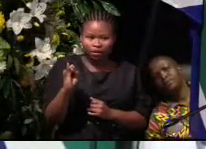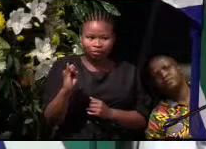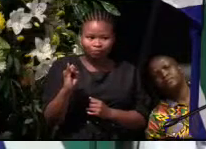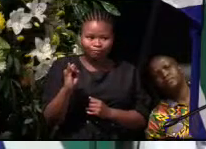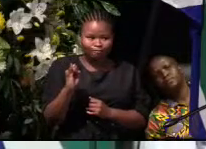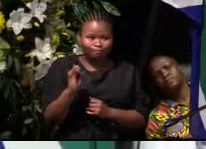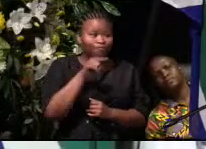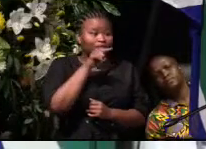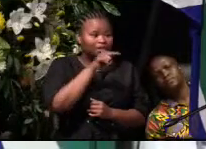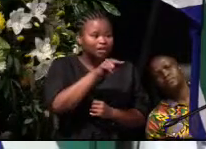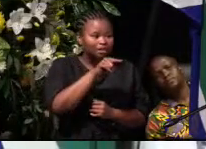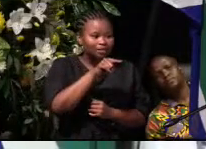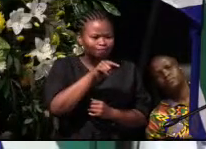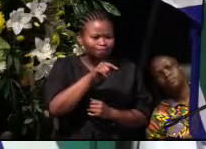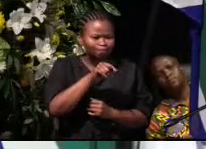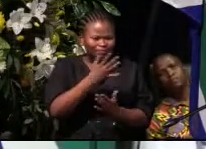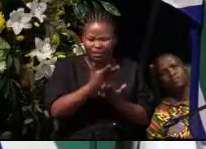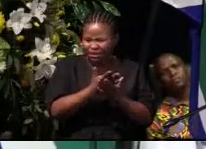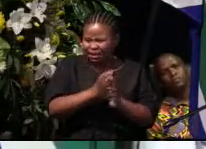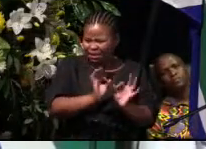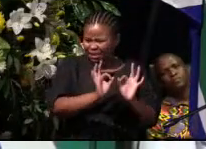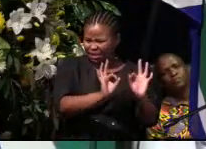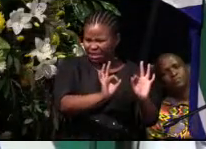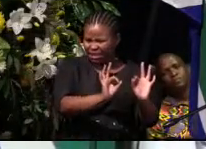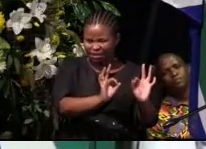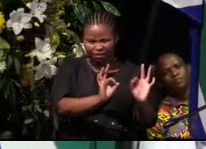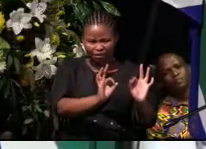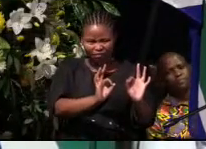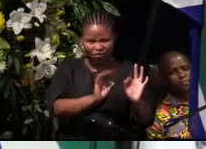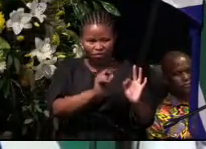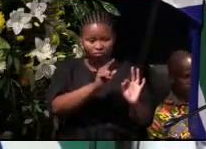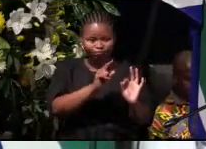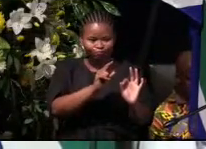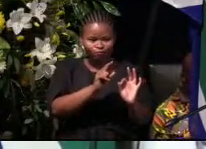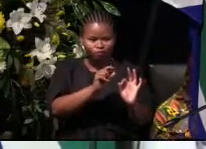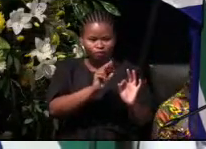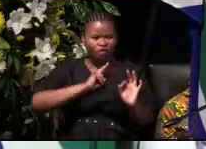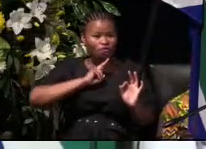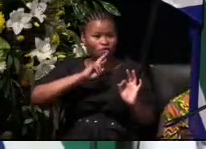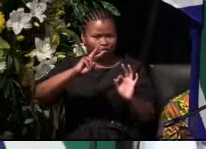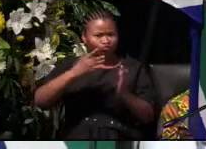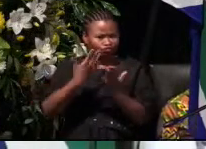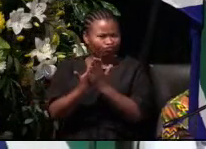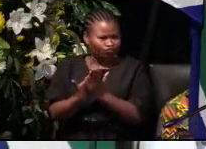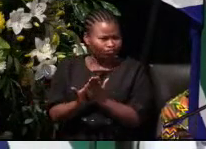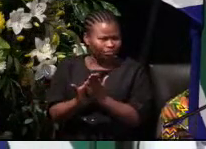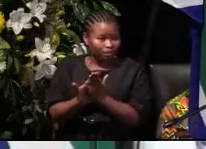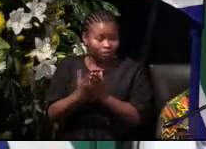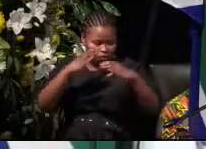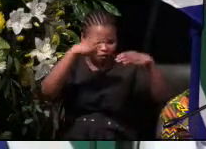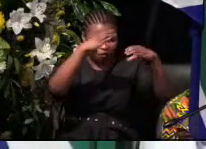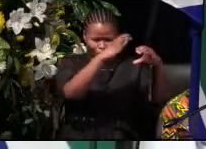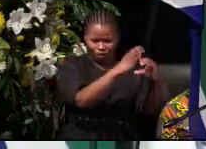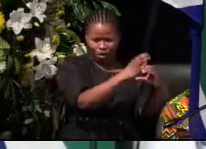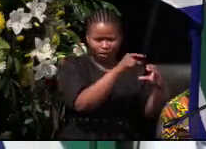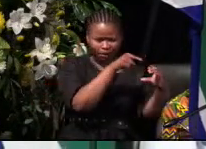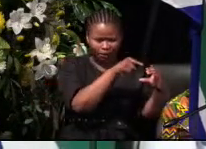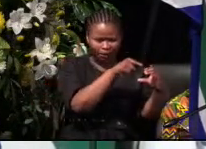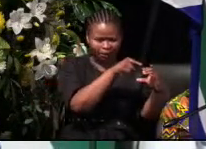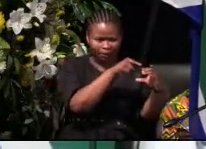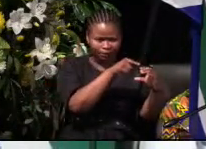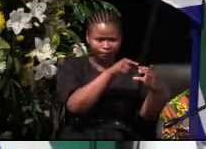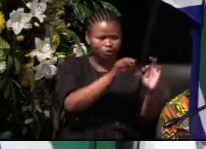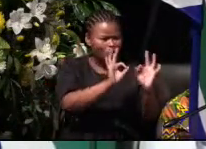are so intense so vocal so focused